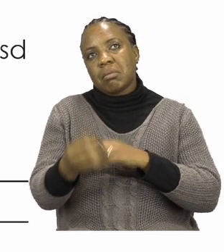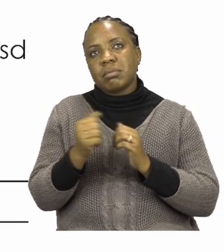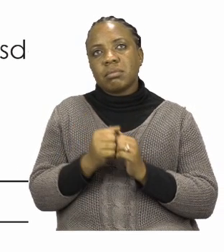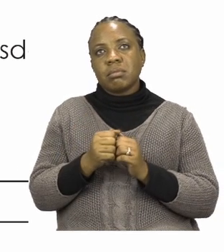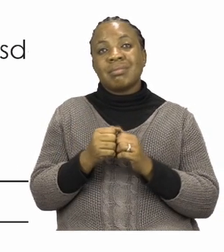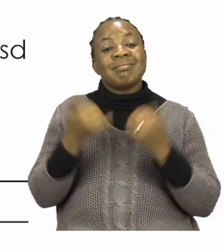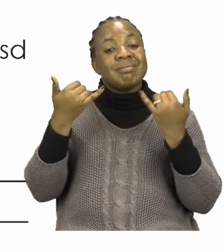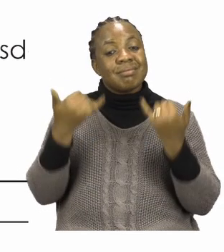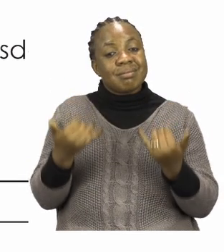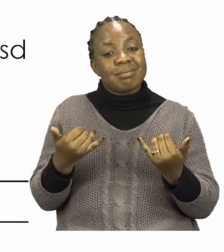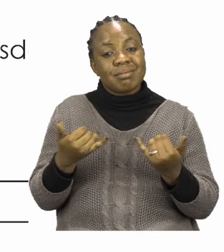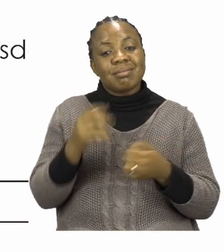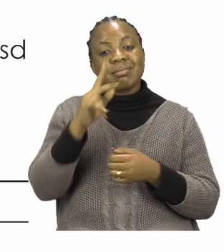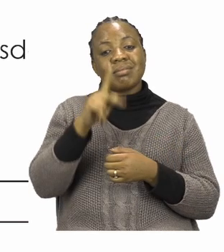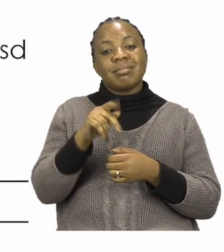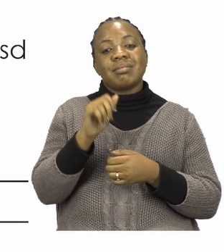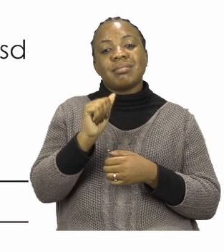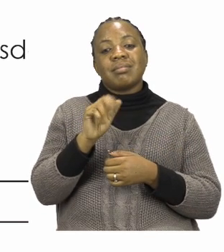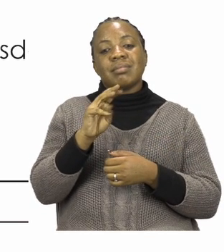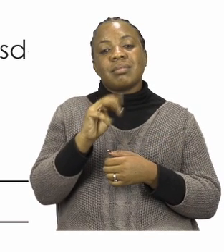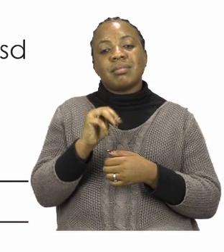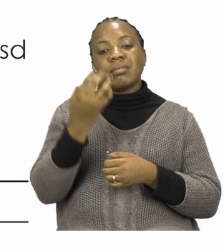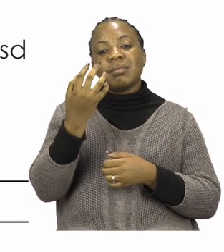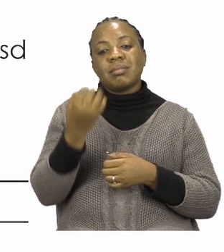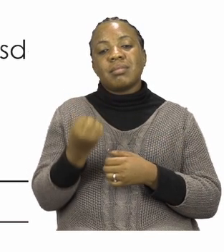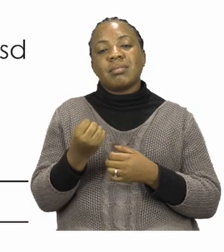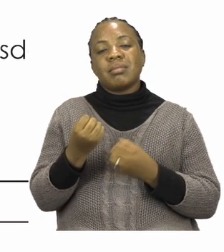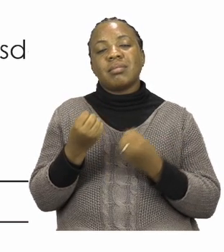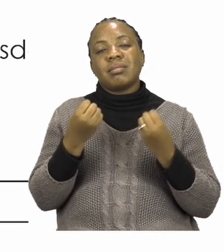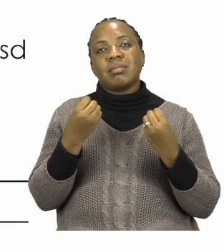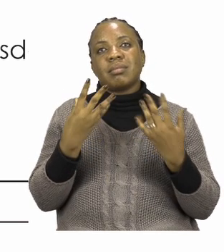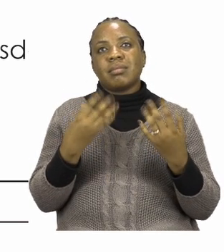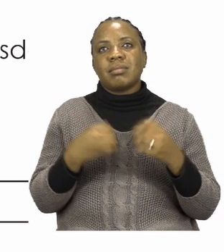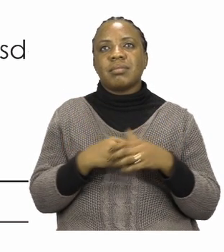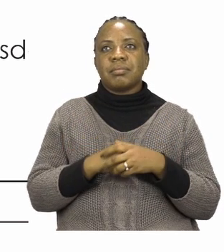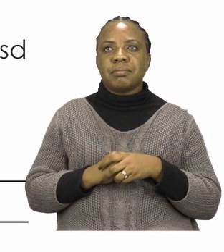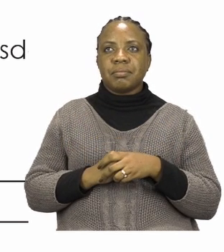How many bottles does she have left?